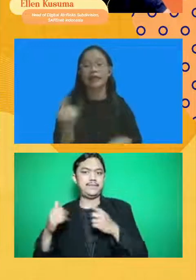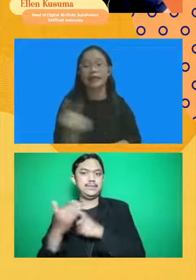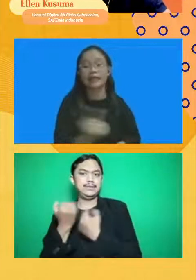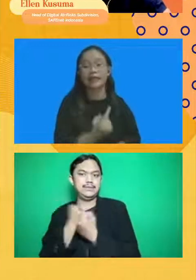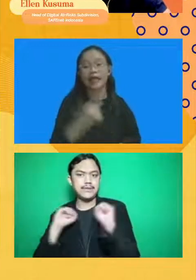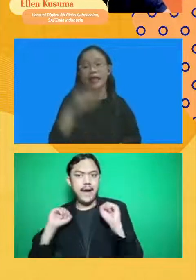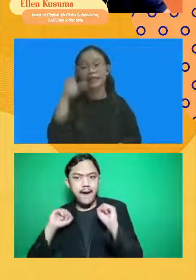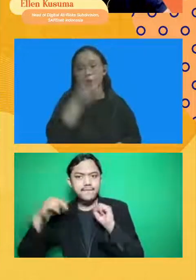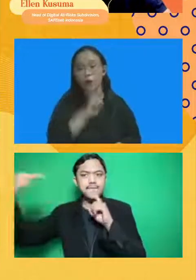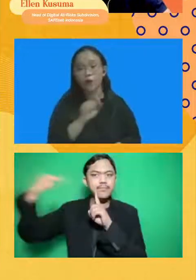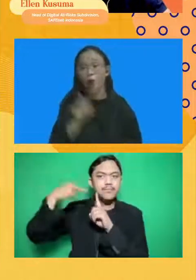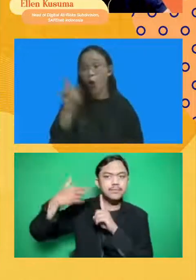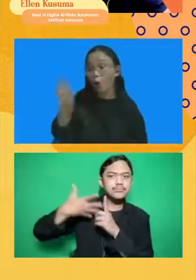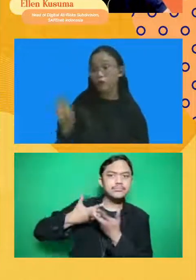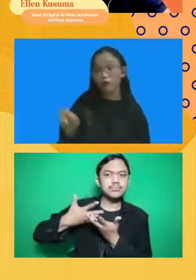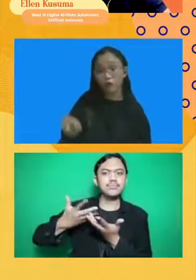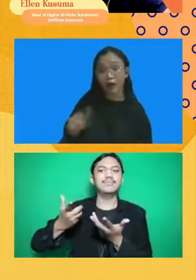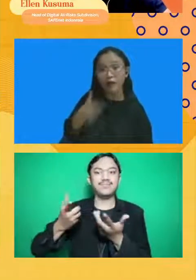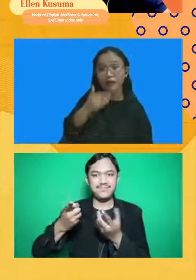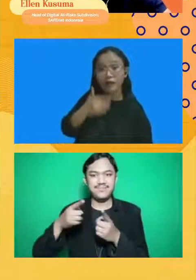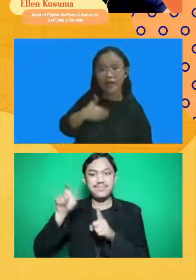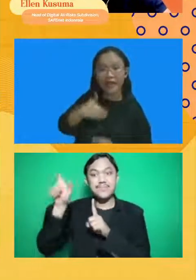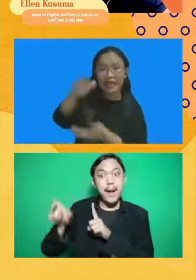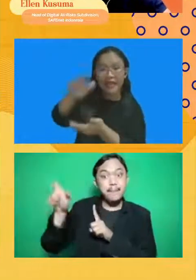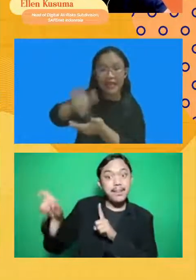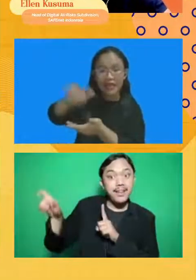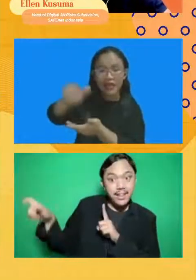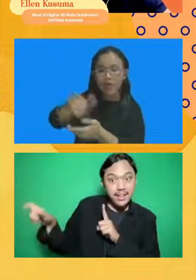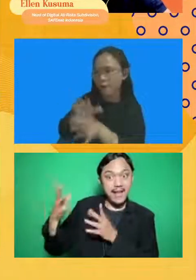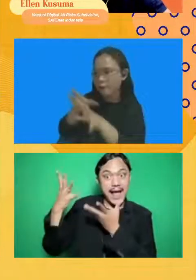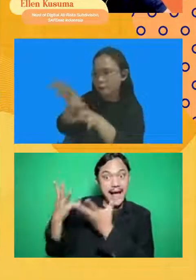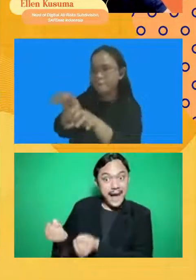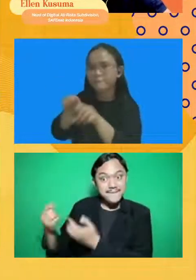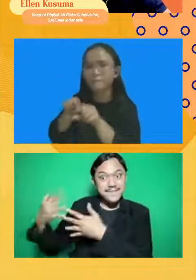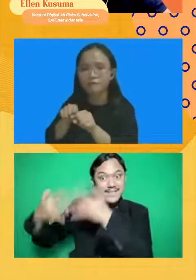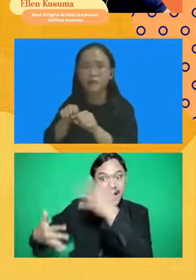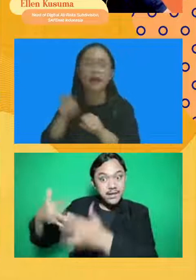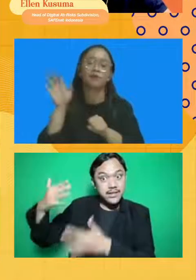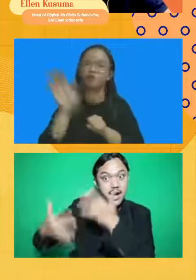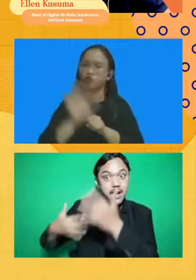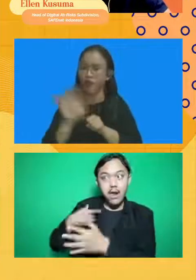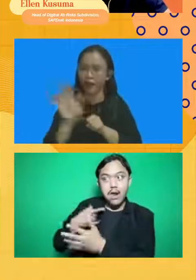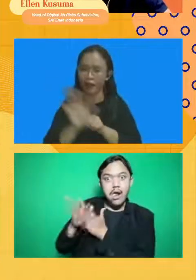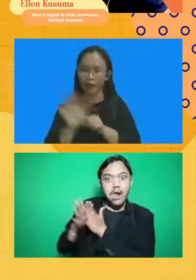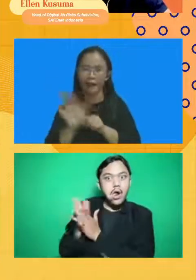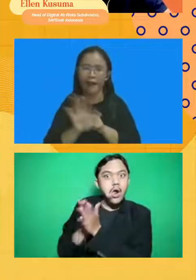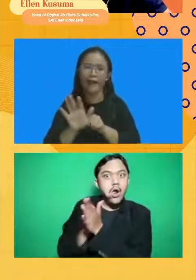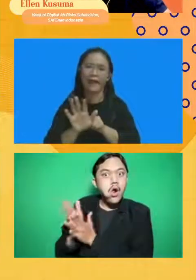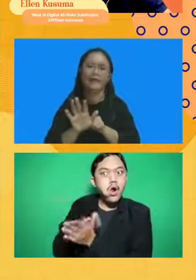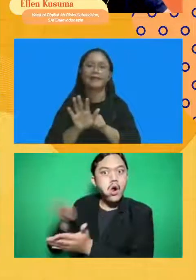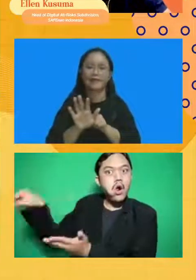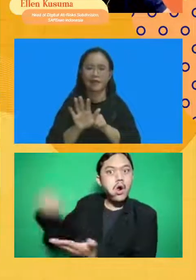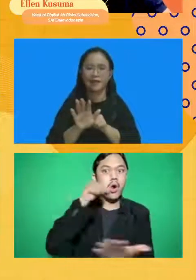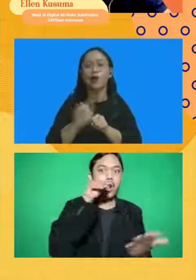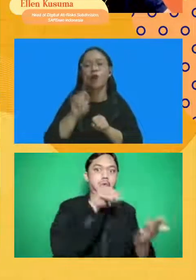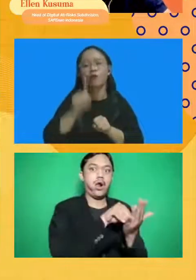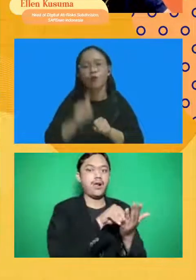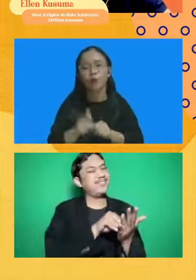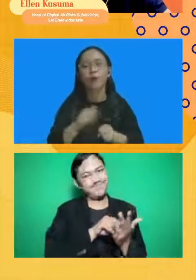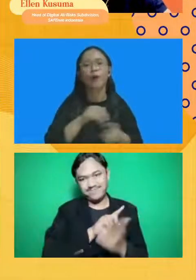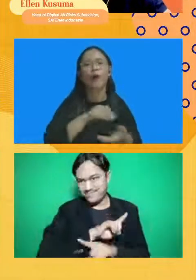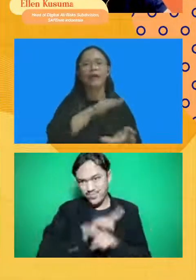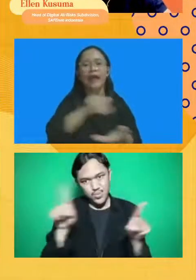somebody else's data, we also need to provide secure data management also. And then to implement